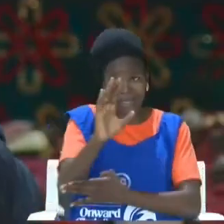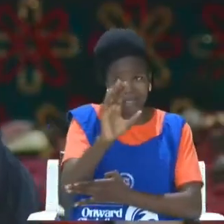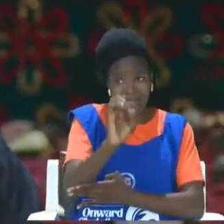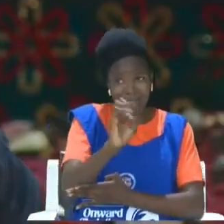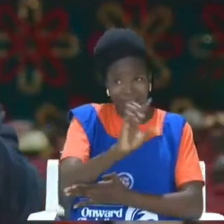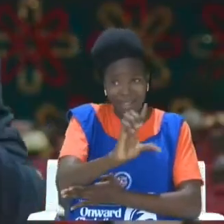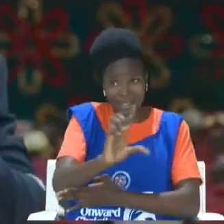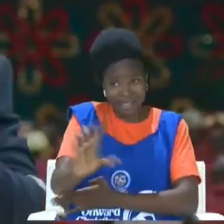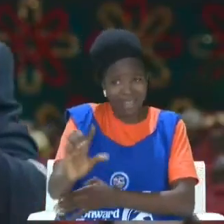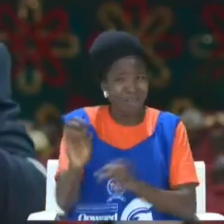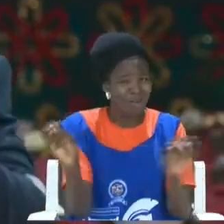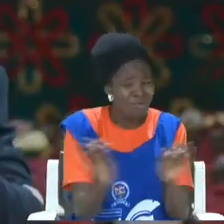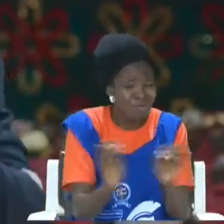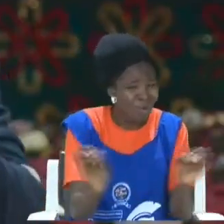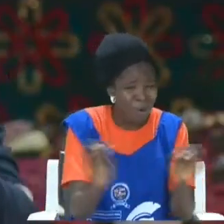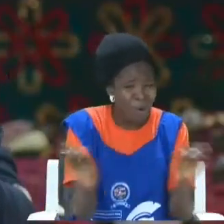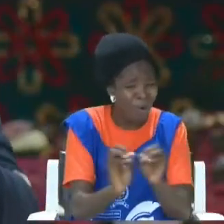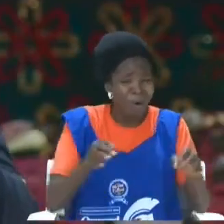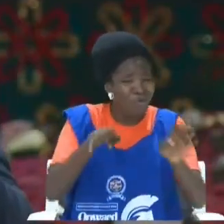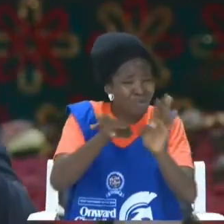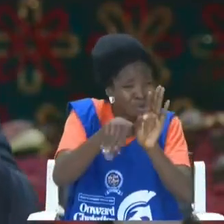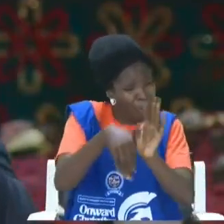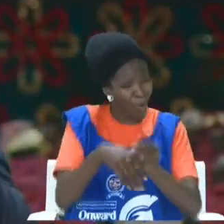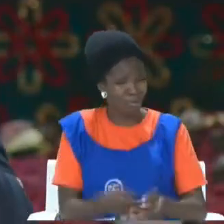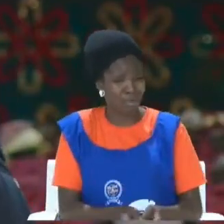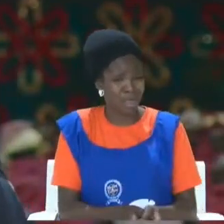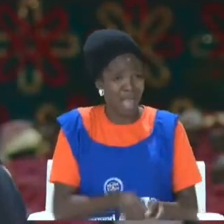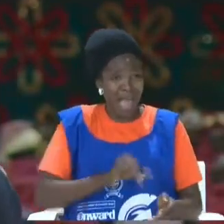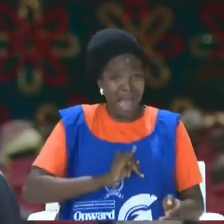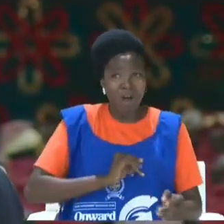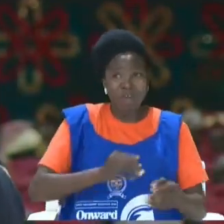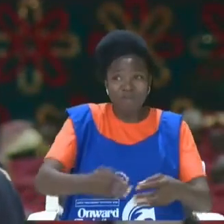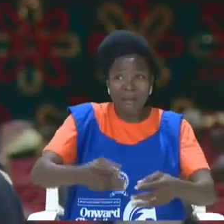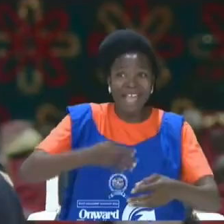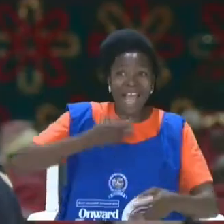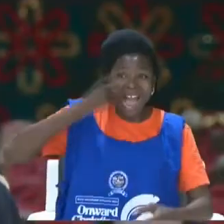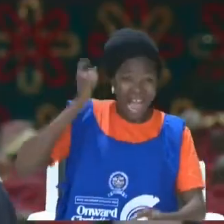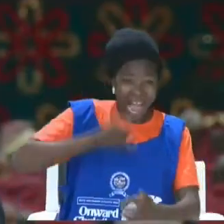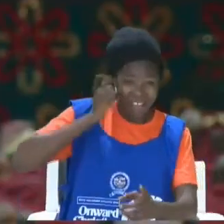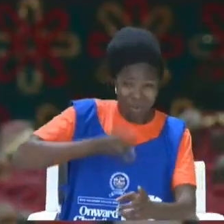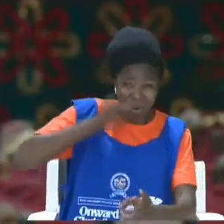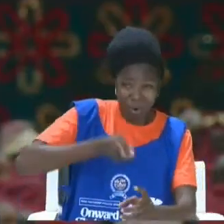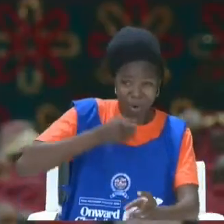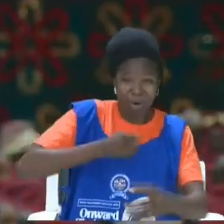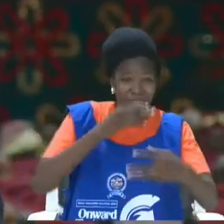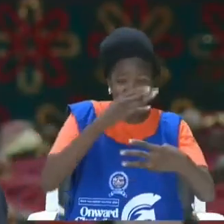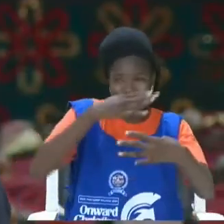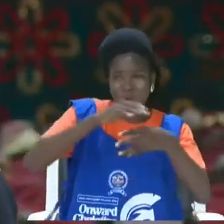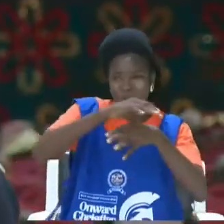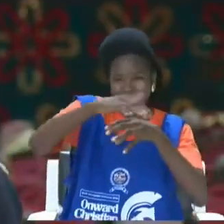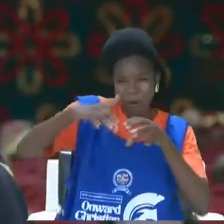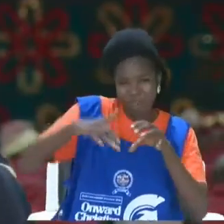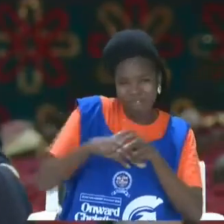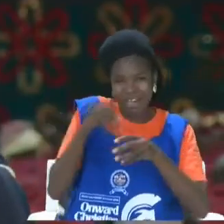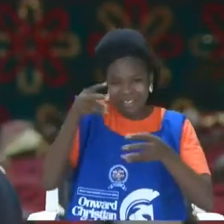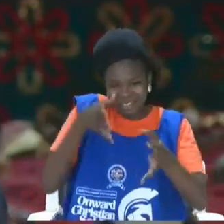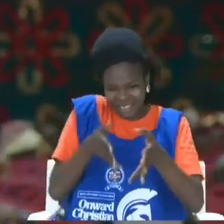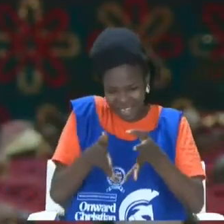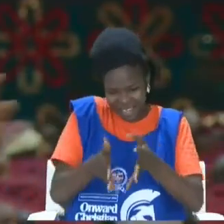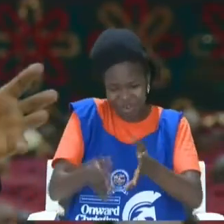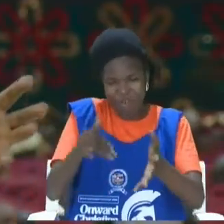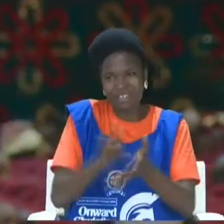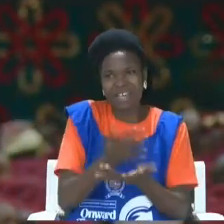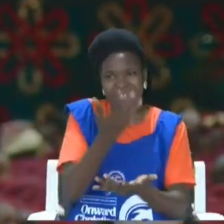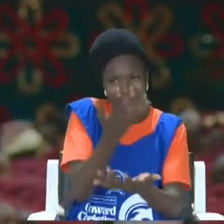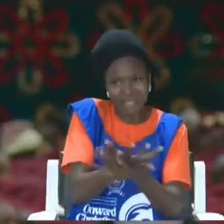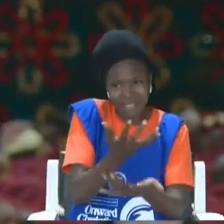No doors, but big iron bars to cover the entrance to the various cells.